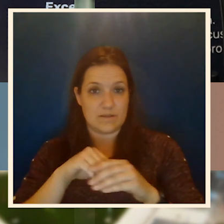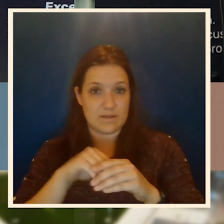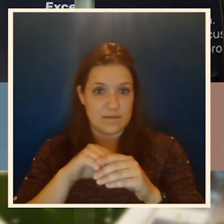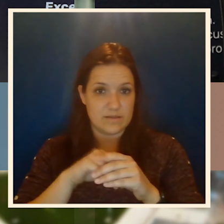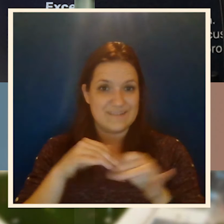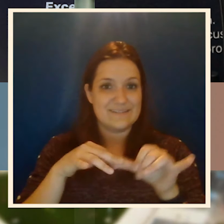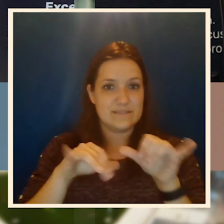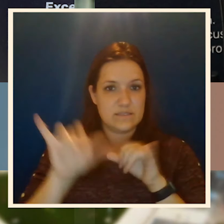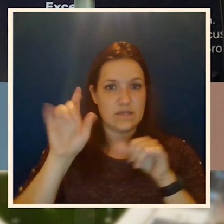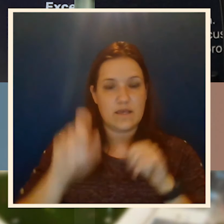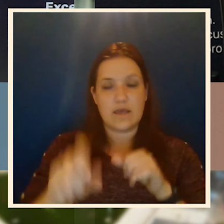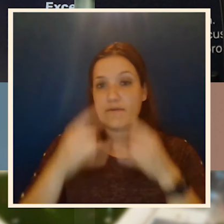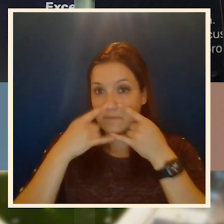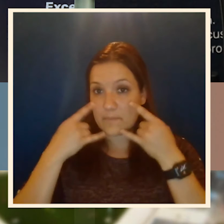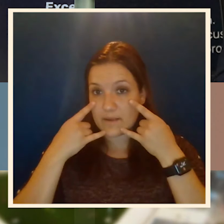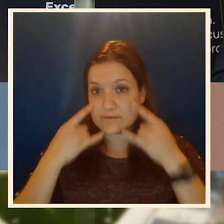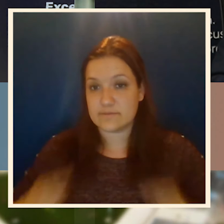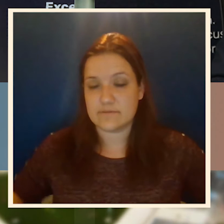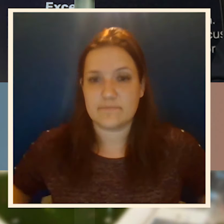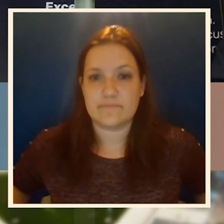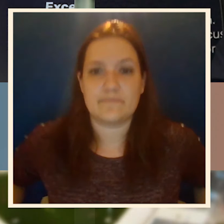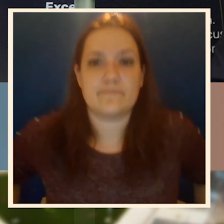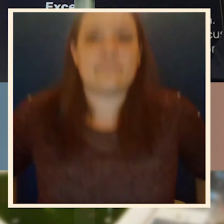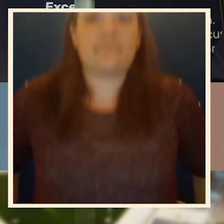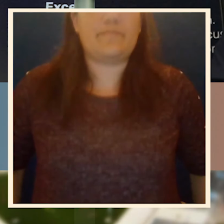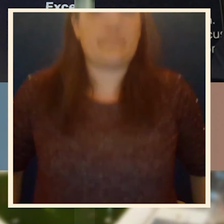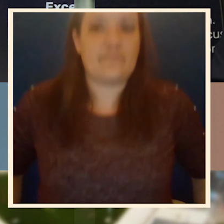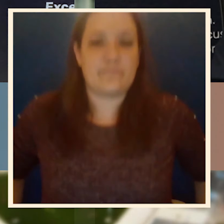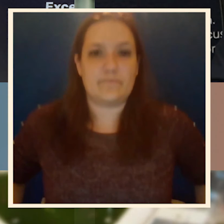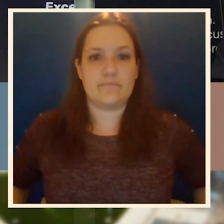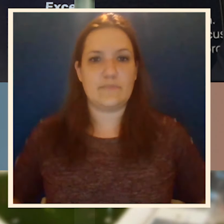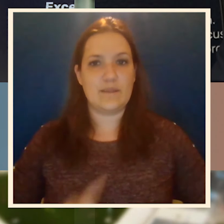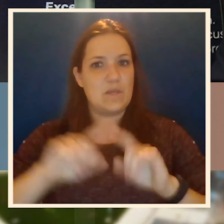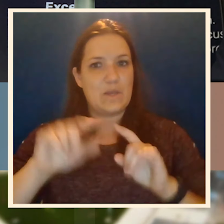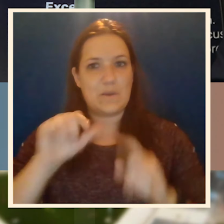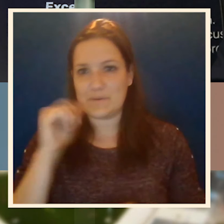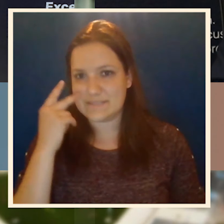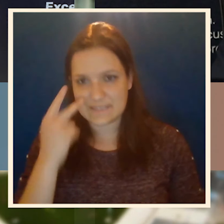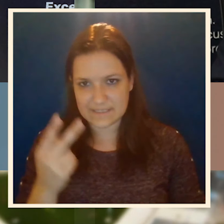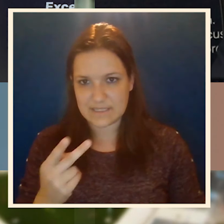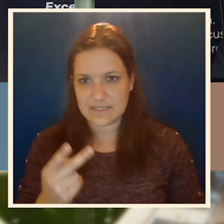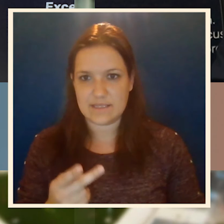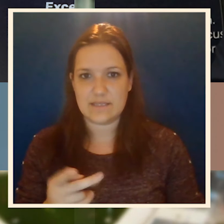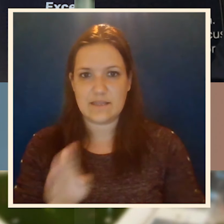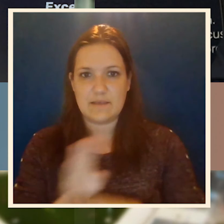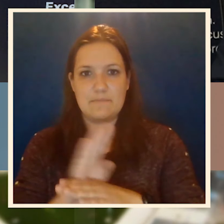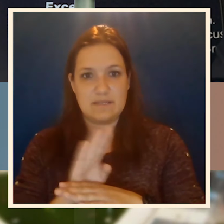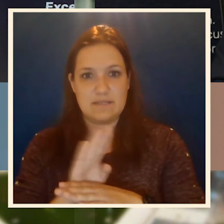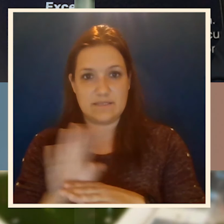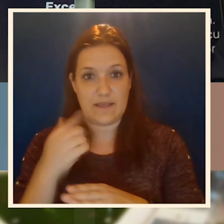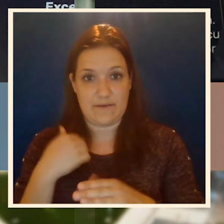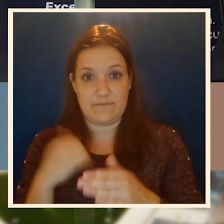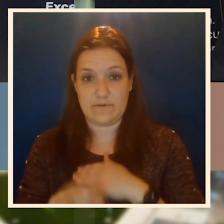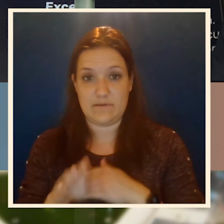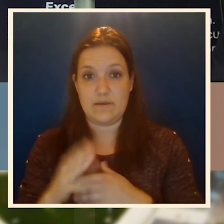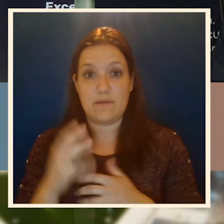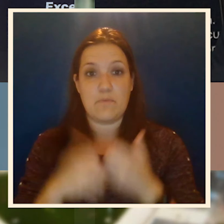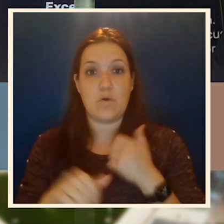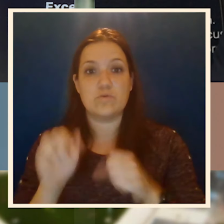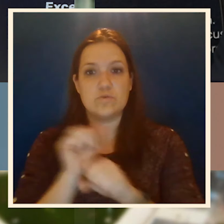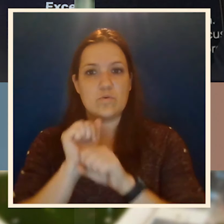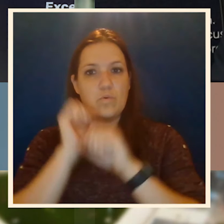for patrons of businesses, the workers in those businesses actually still have to wear a mask. Although you won't see